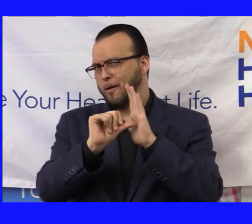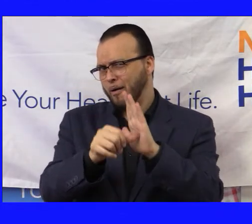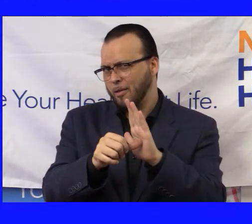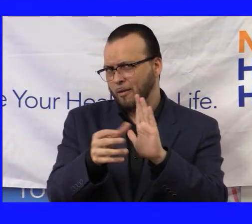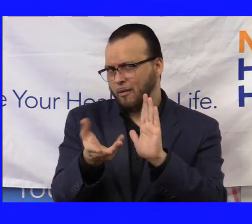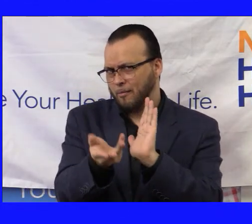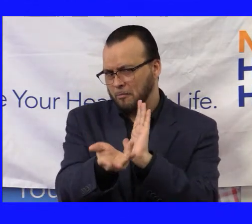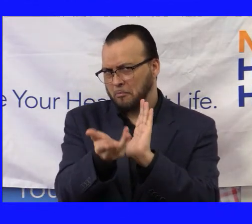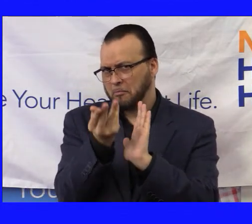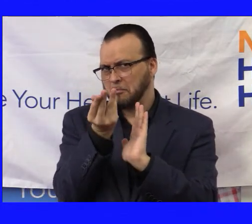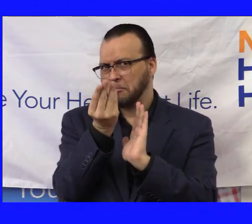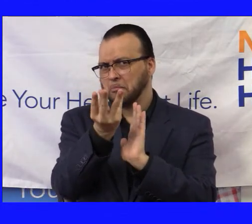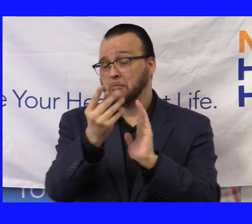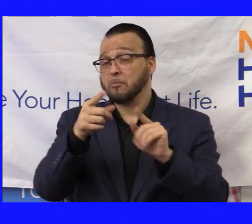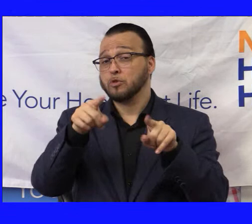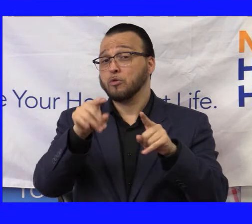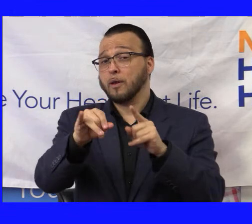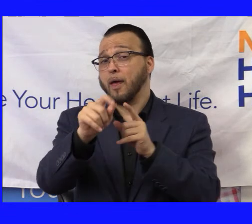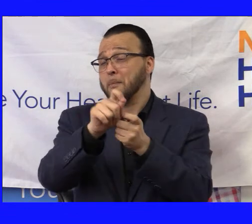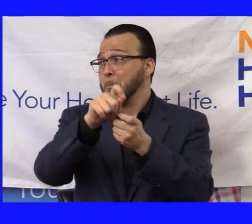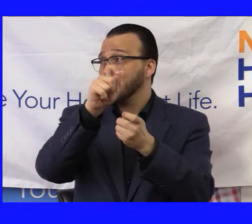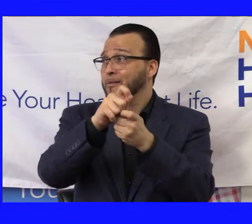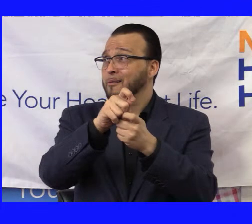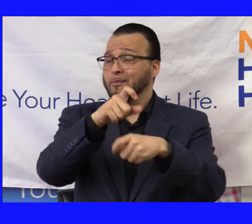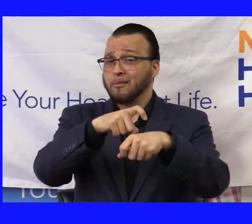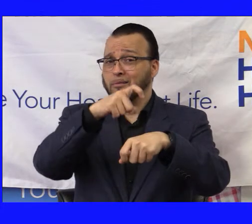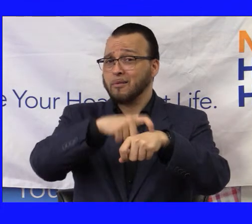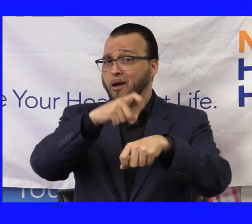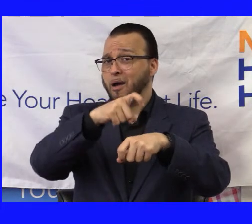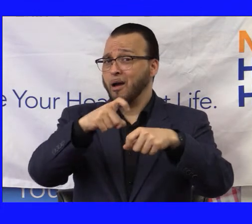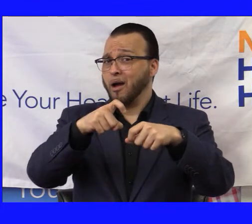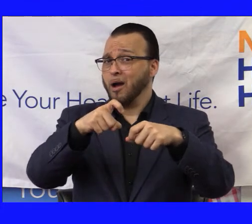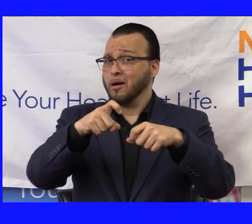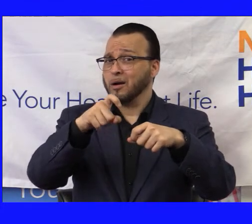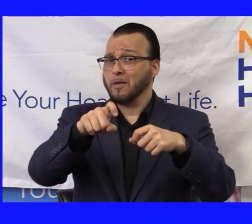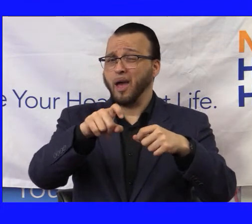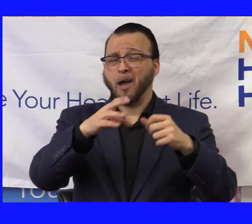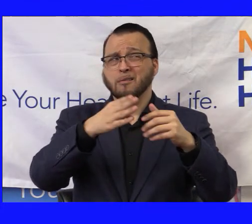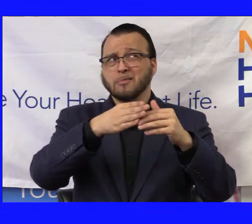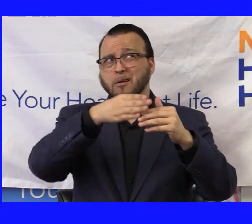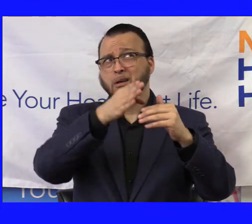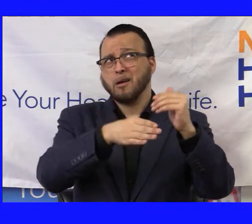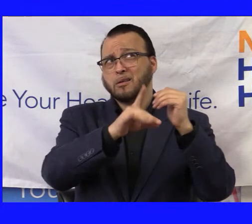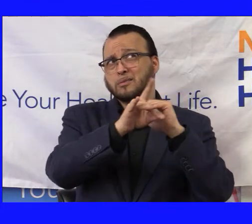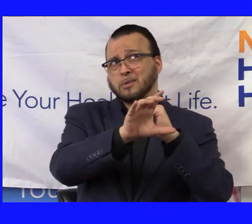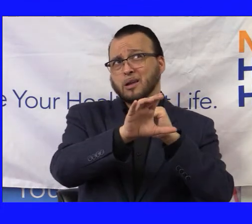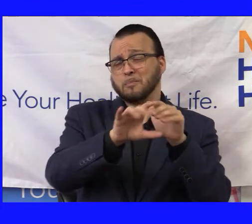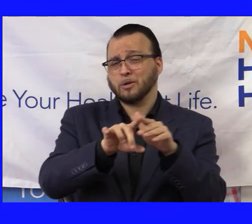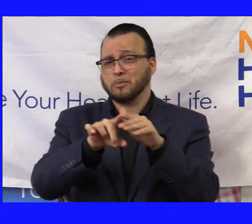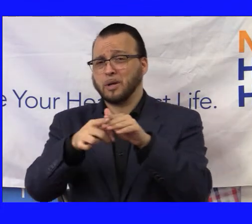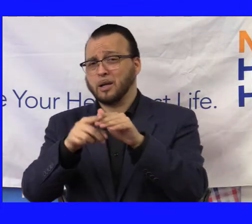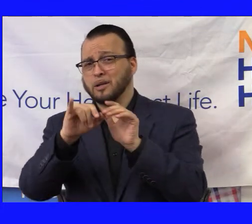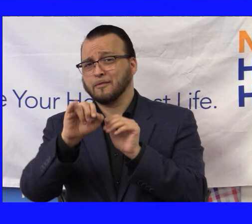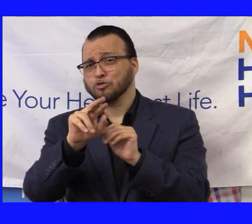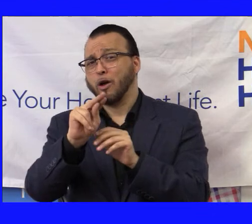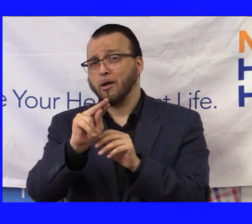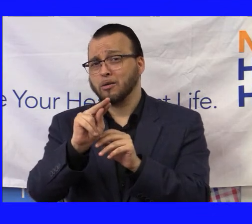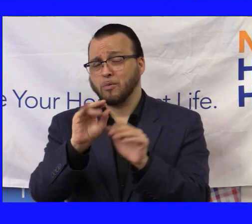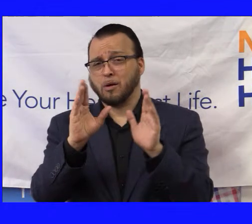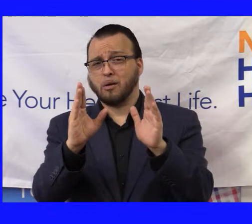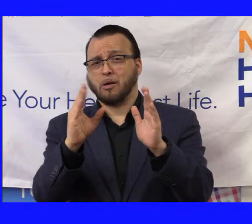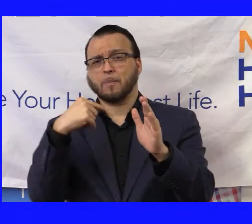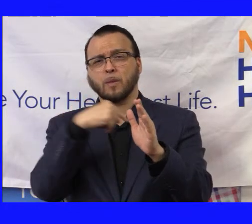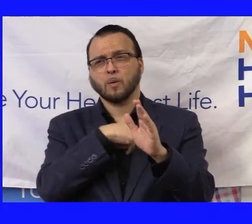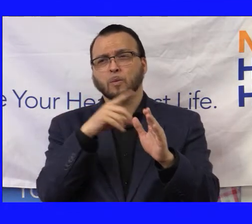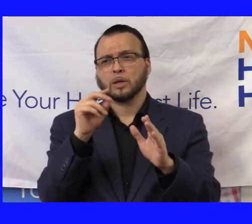highlight also that during that particular time at the end of December and beginning of January, we did